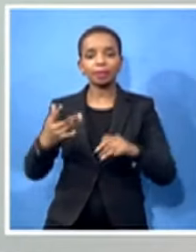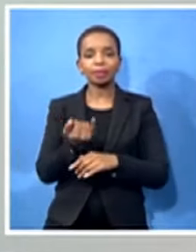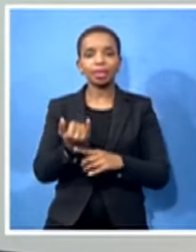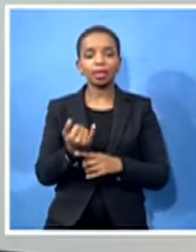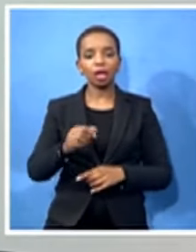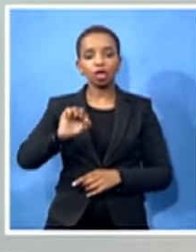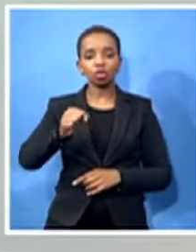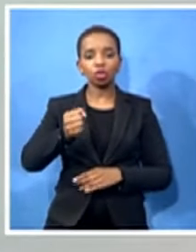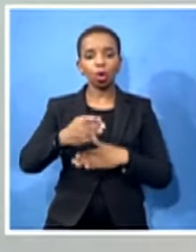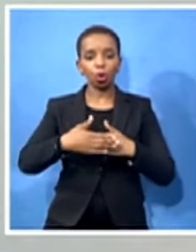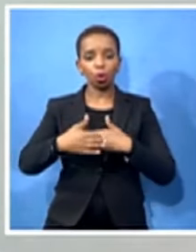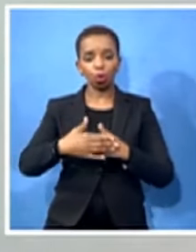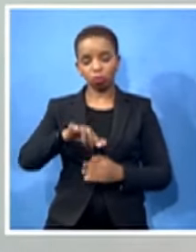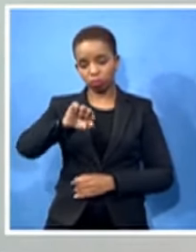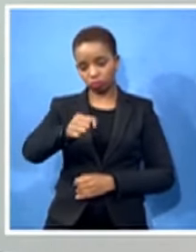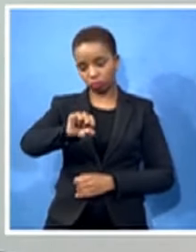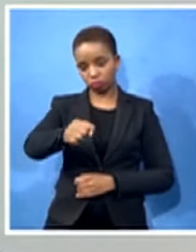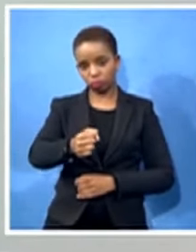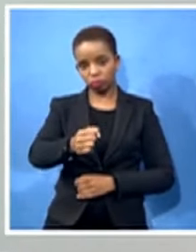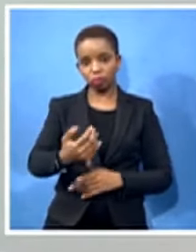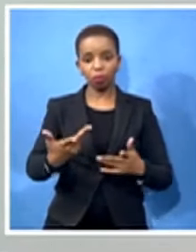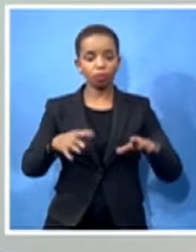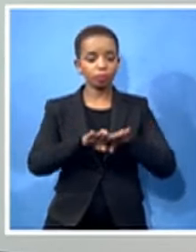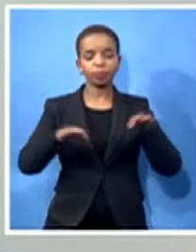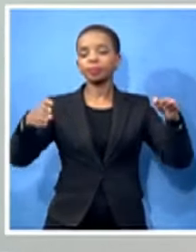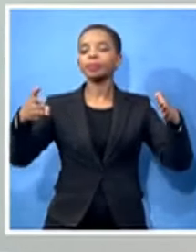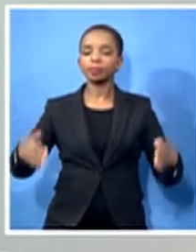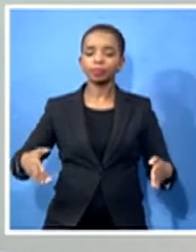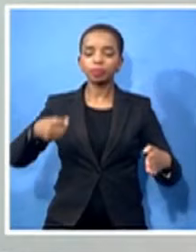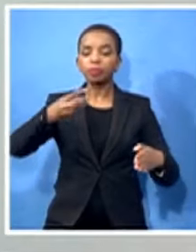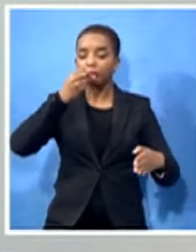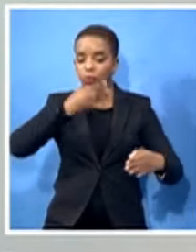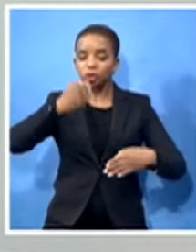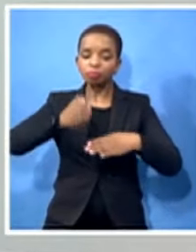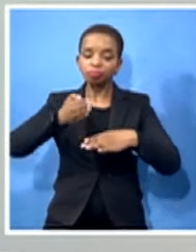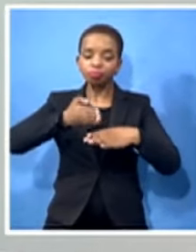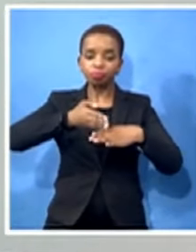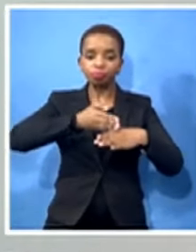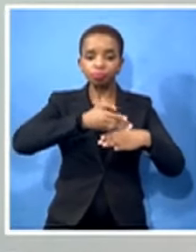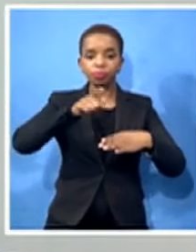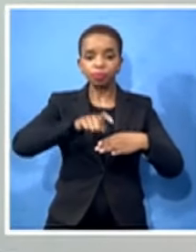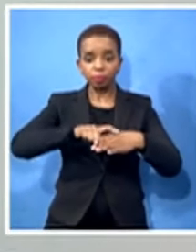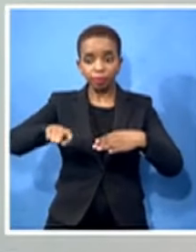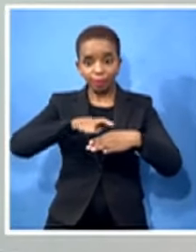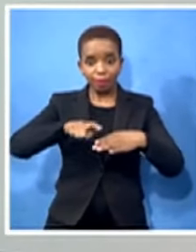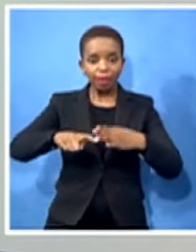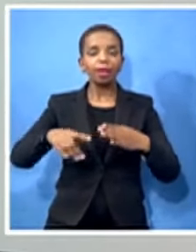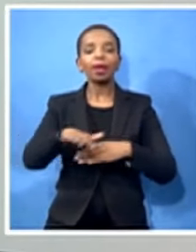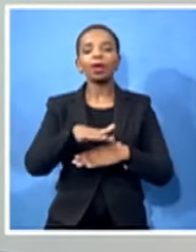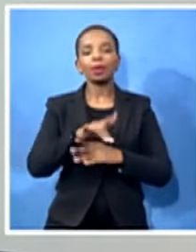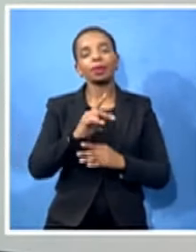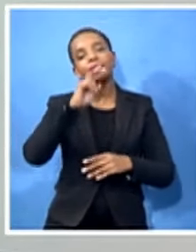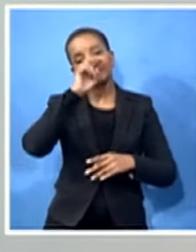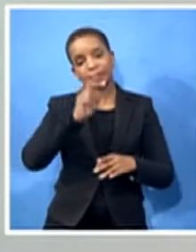the countertops where you cut your food. These are particular areas that we need to target and clean as thoroughly